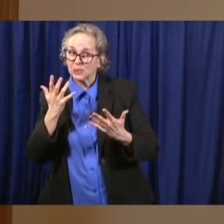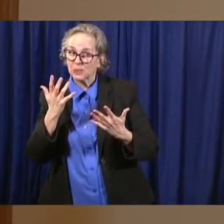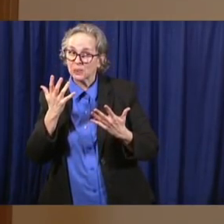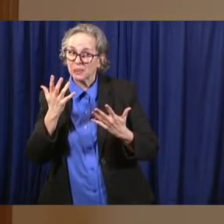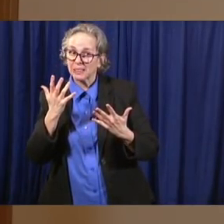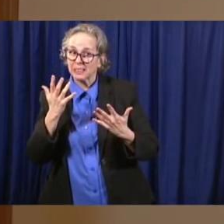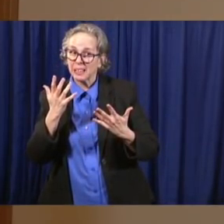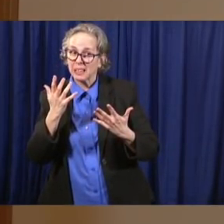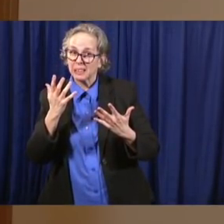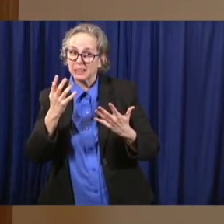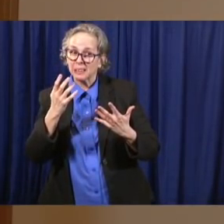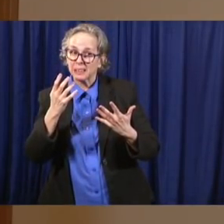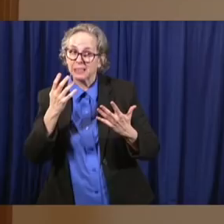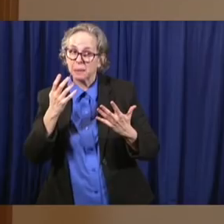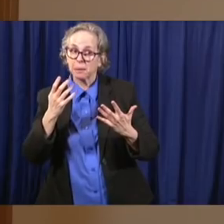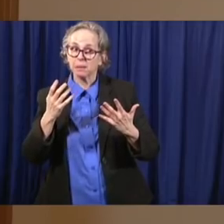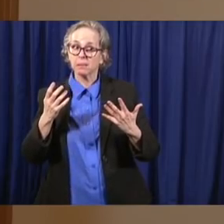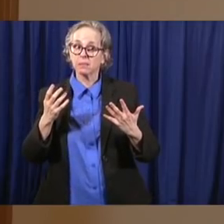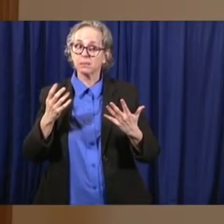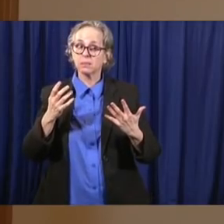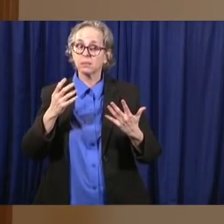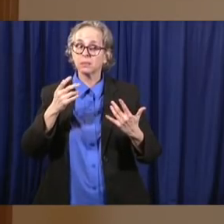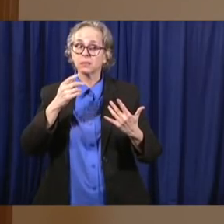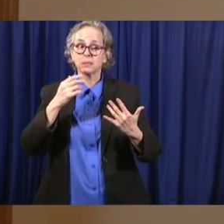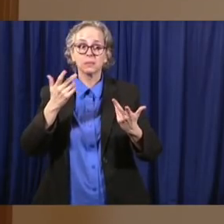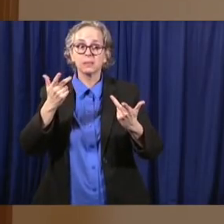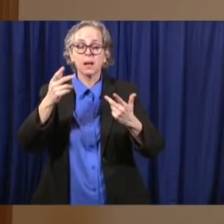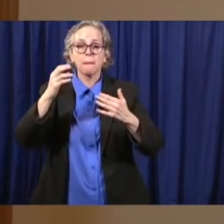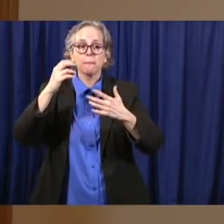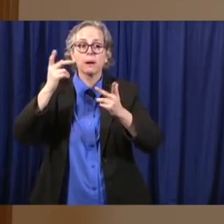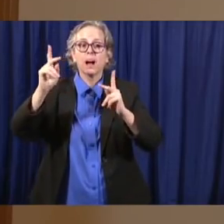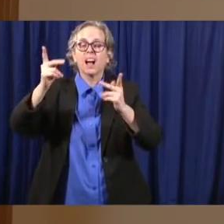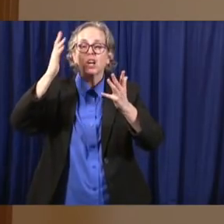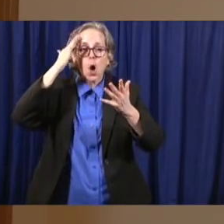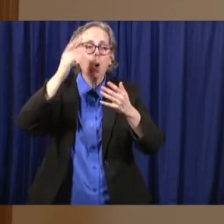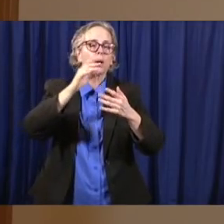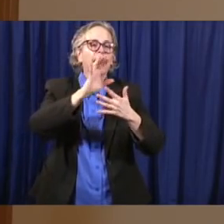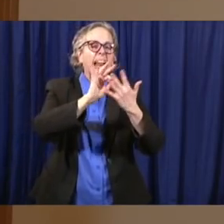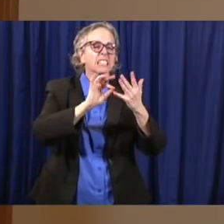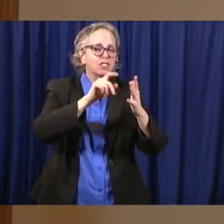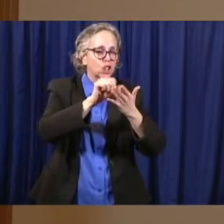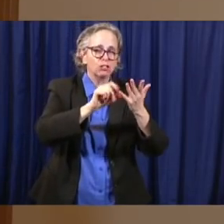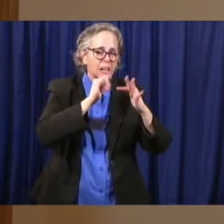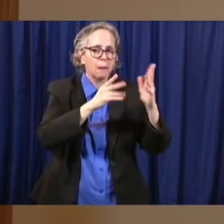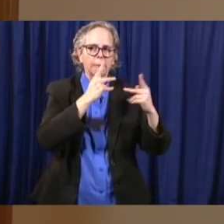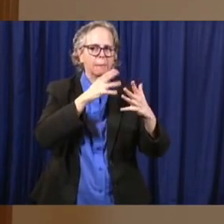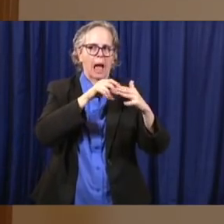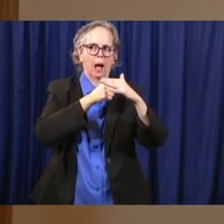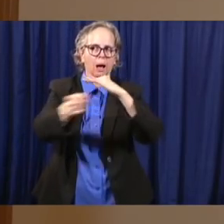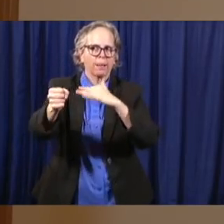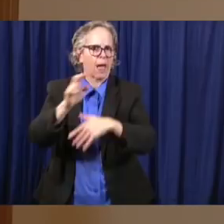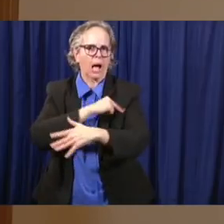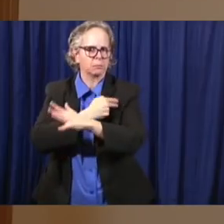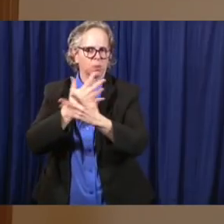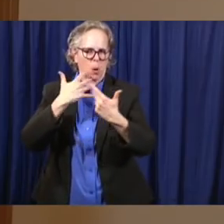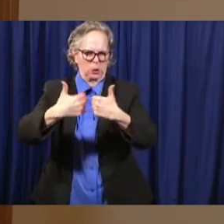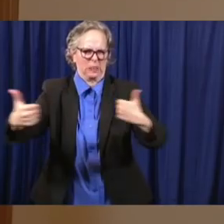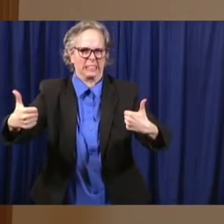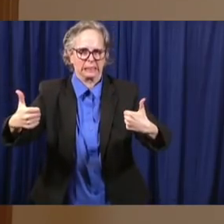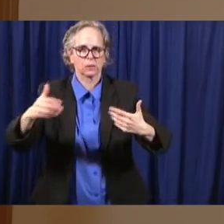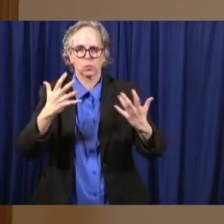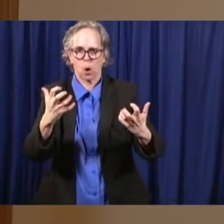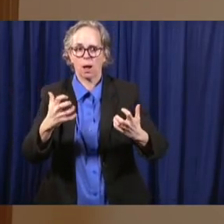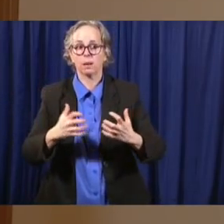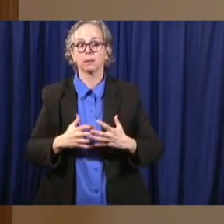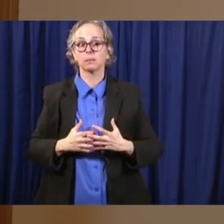bandwidth. We've also been purchasing, and we're into purchase ventilators. We had others, we had some in